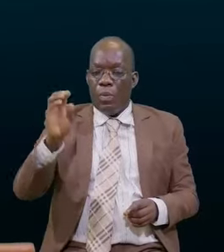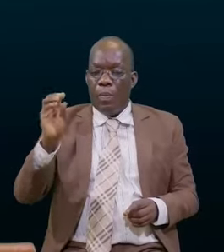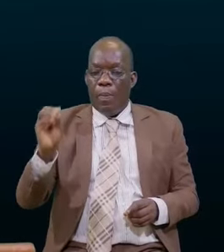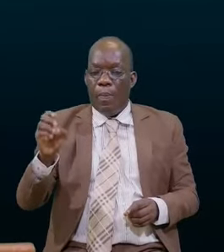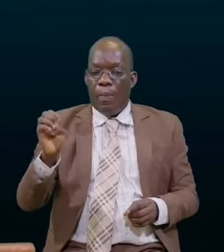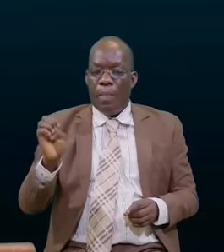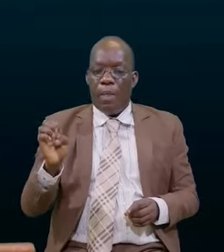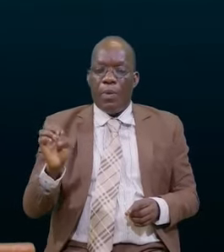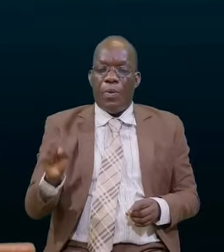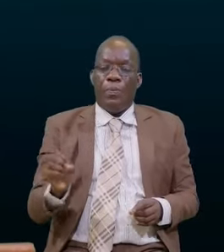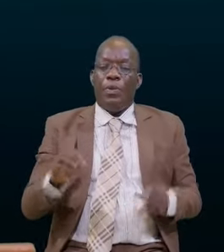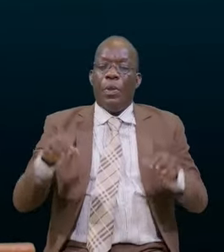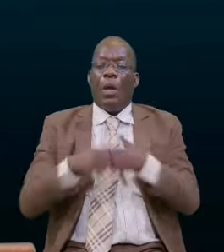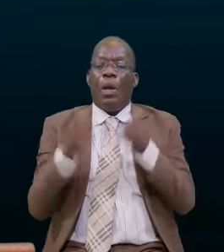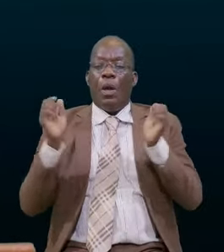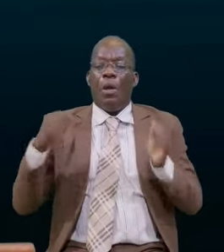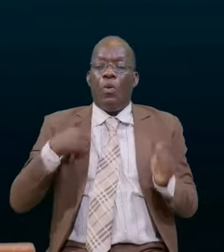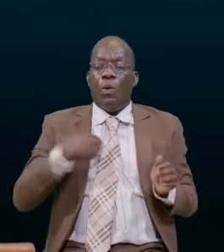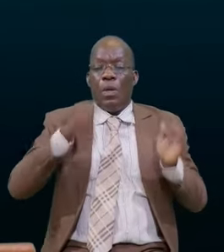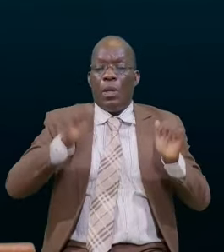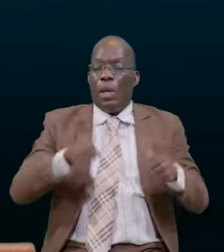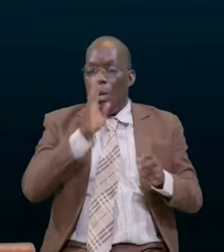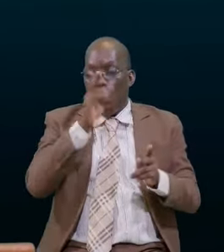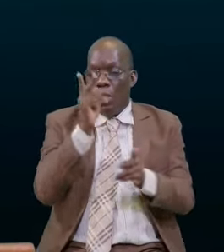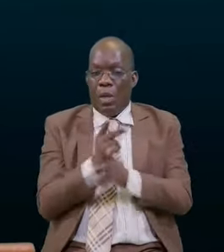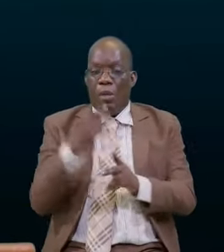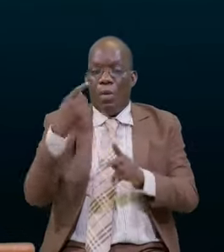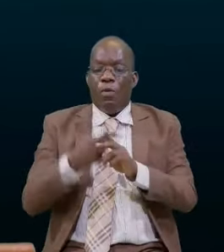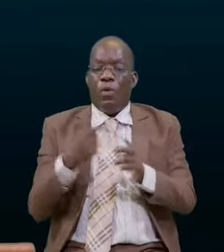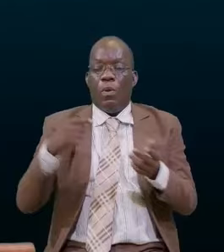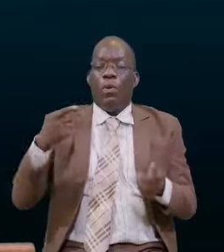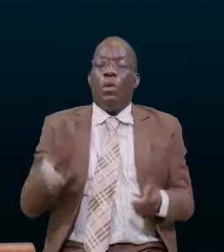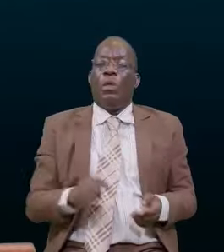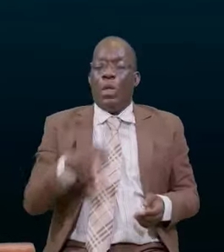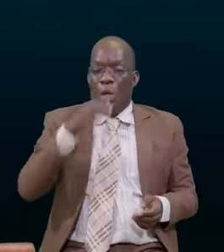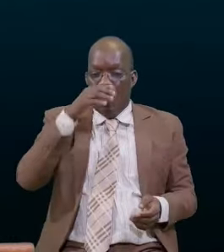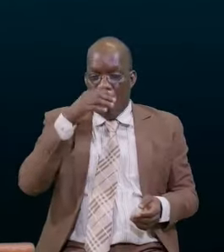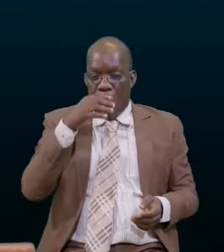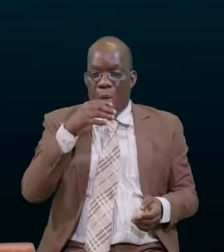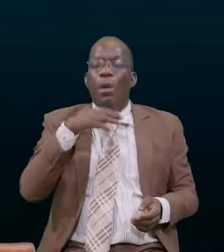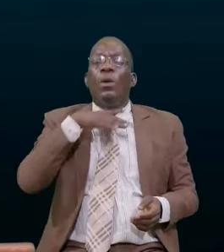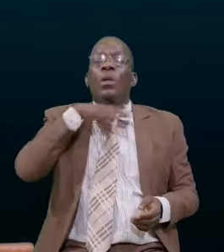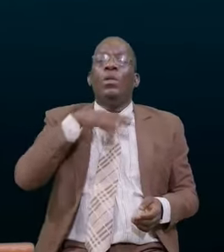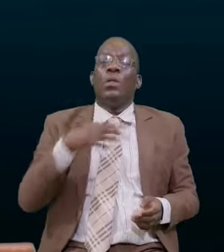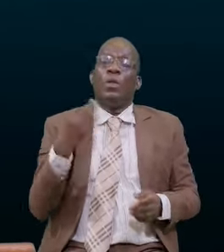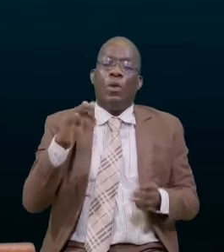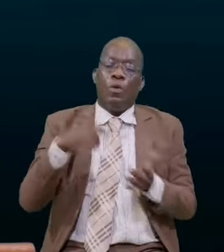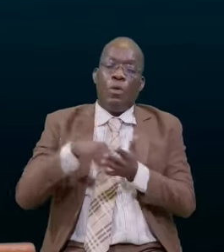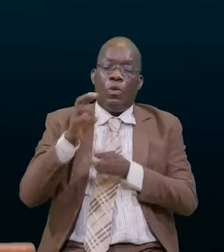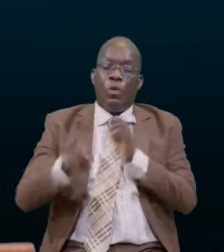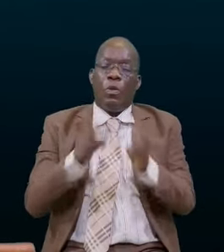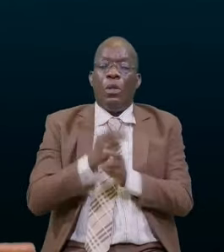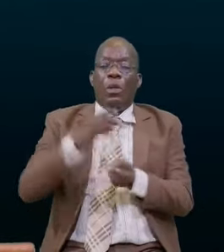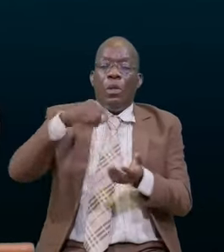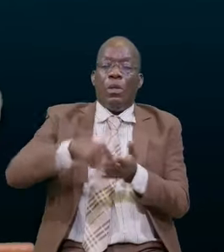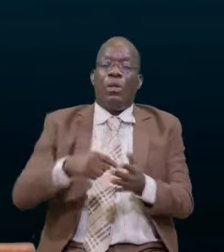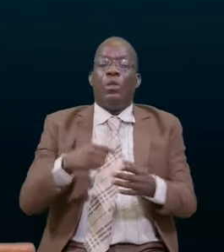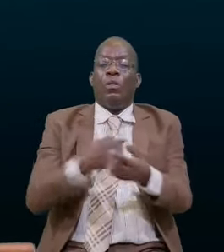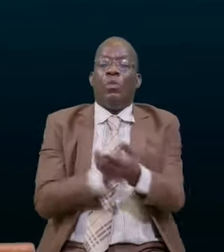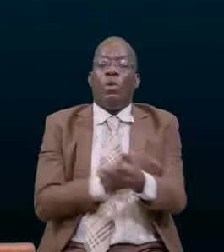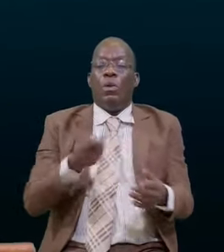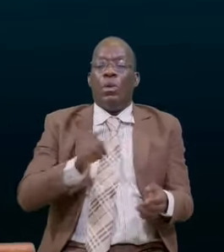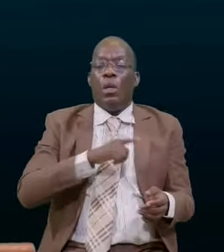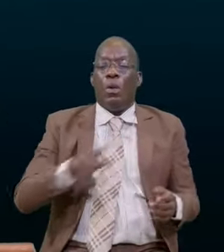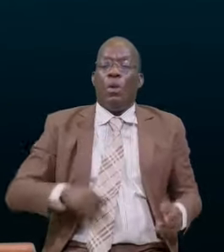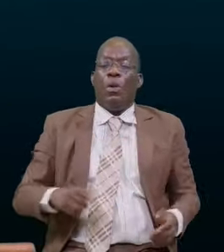pollutions of this world this morning the Lord is really challenging us that we should really come onto him